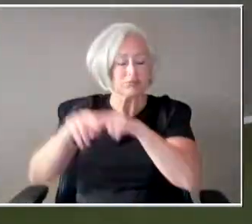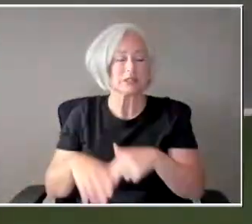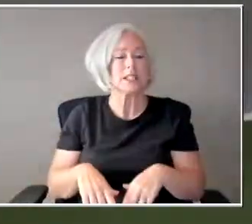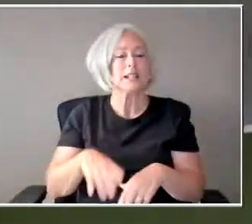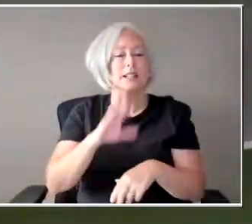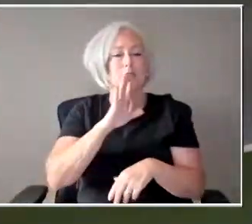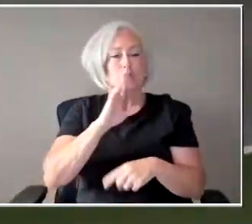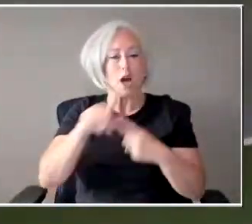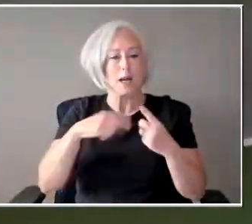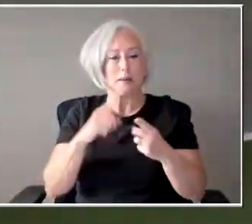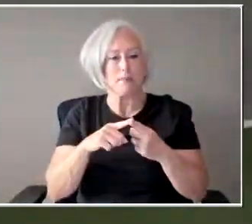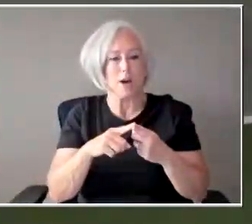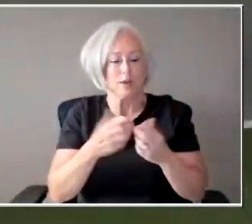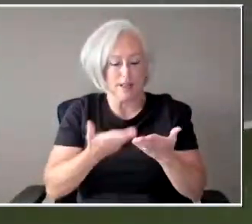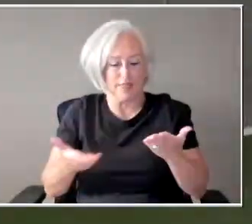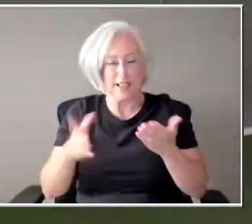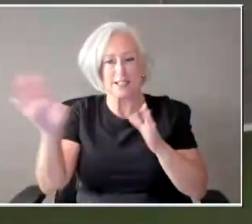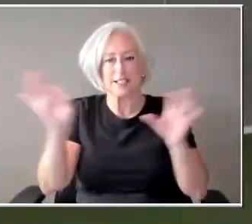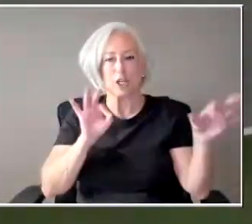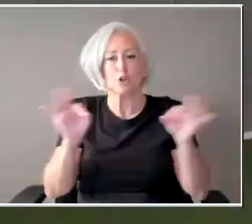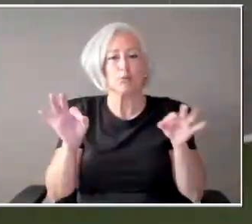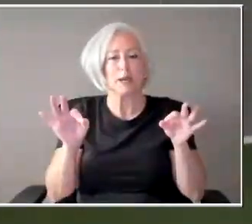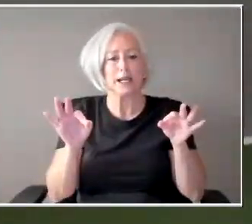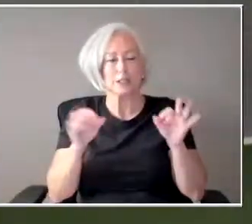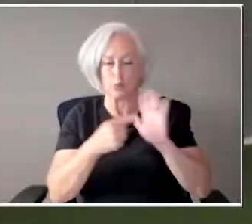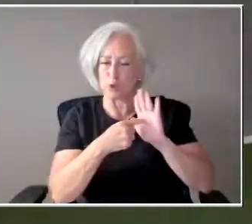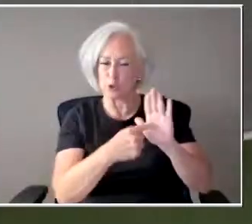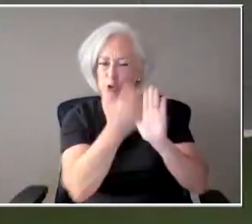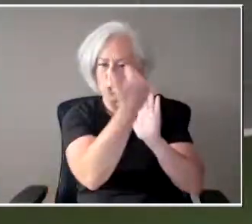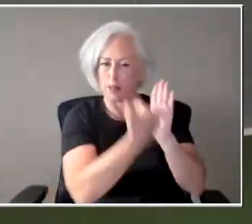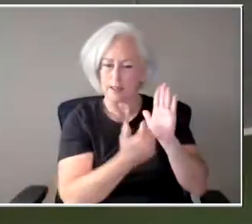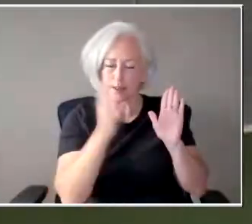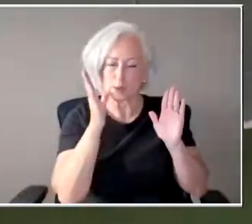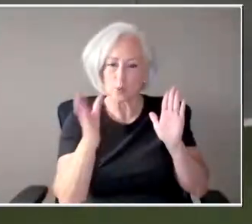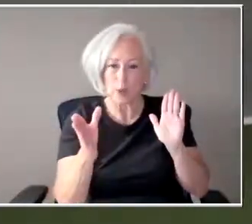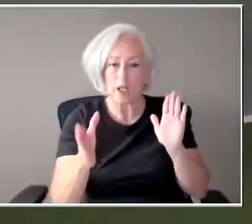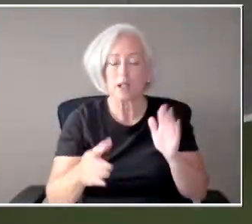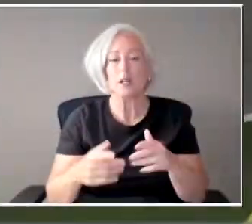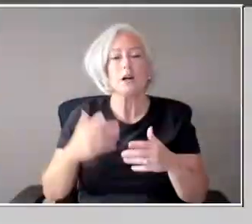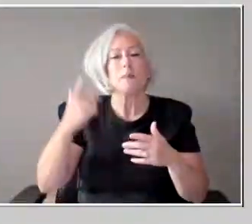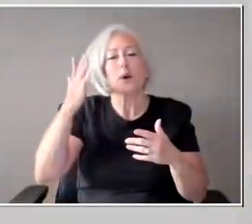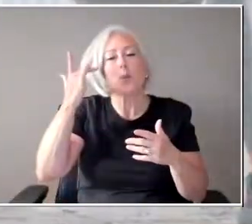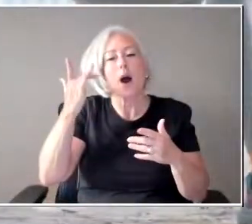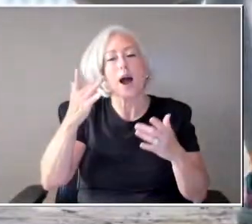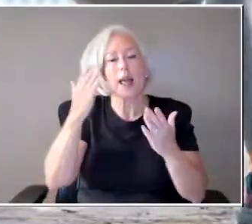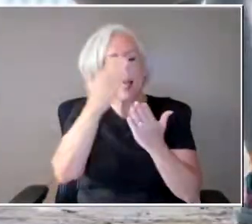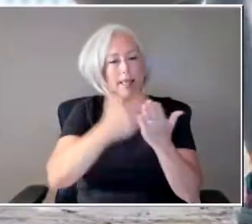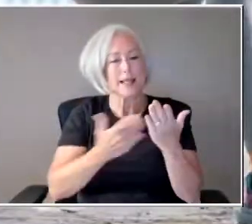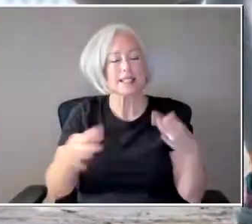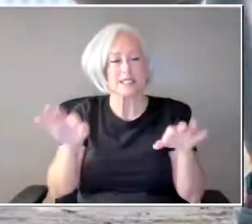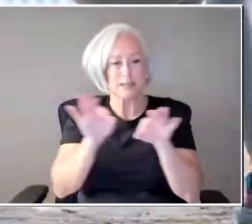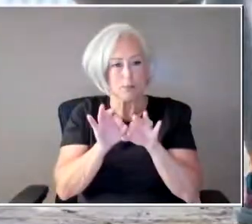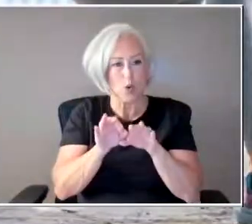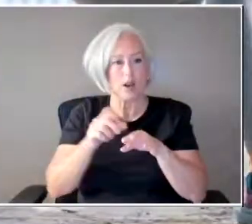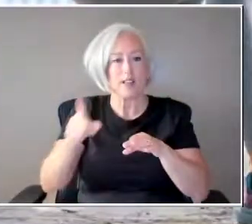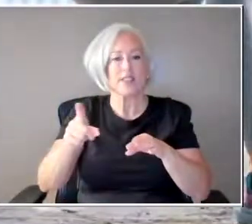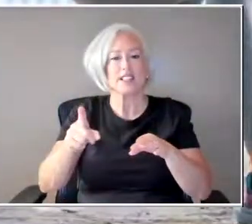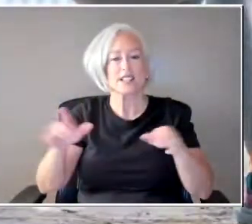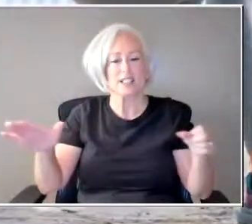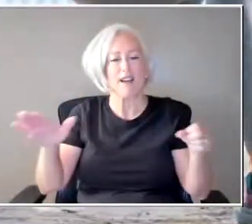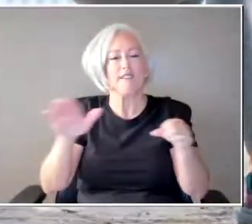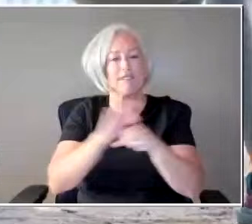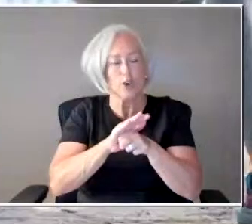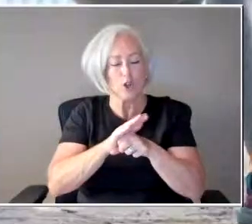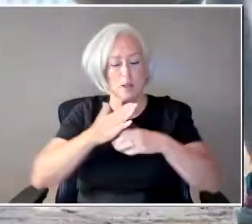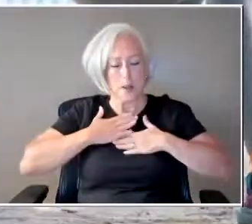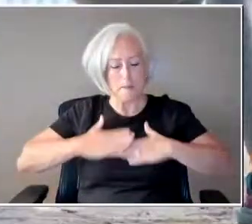to show people, but why should people keep this particular list top of mind? So this was just kind of a total body workout. So again, if you're just getting started,